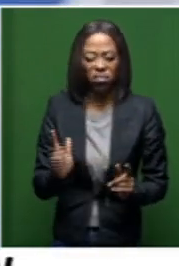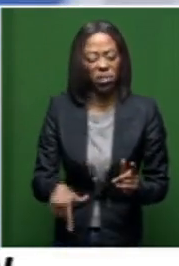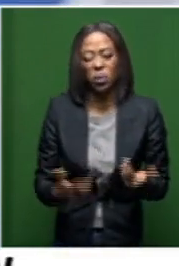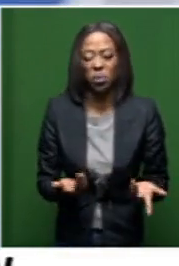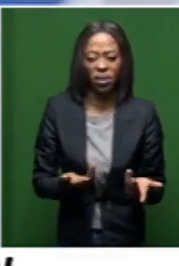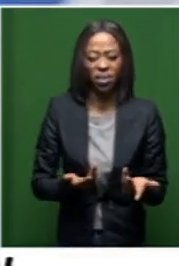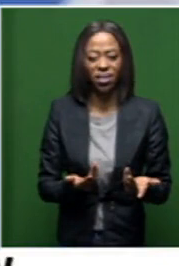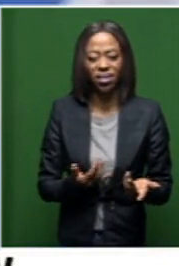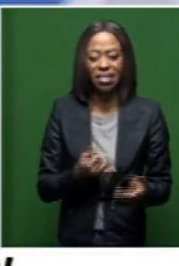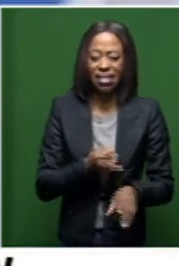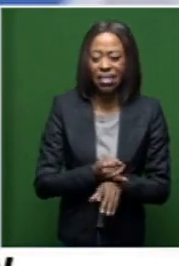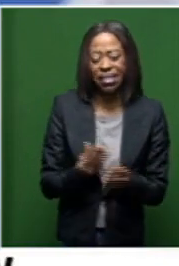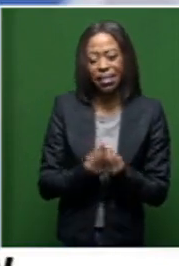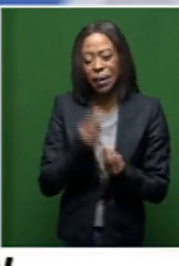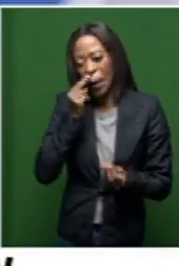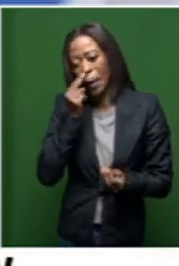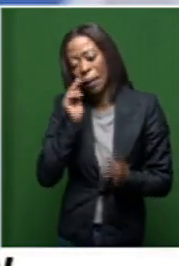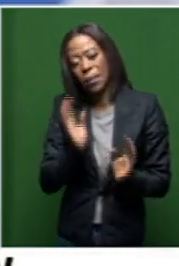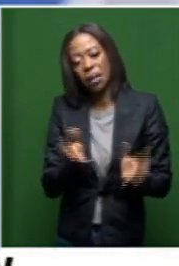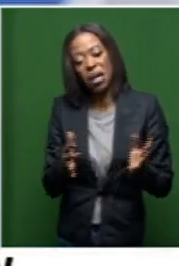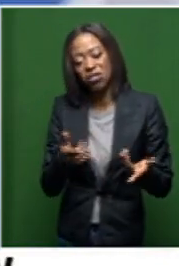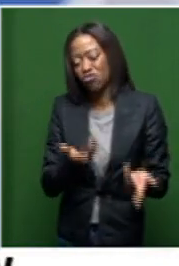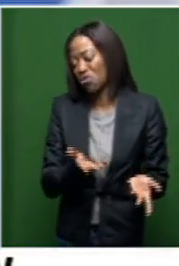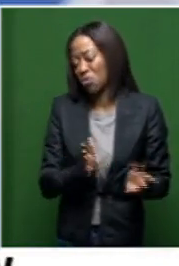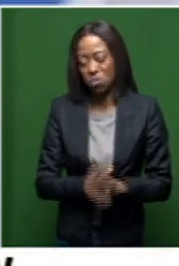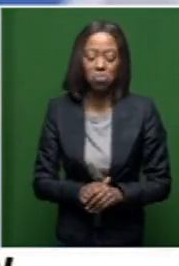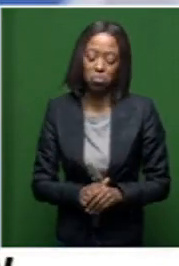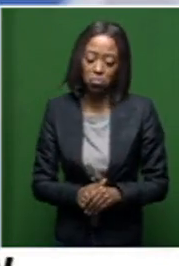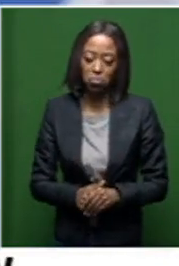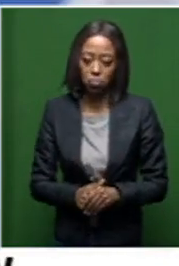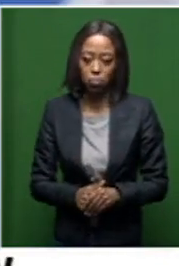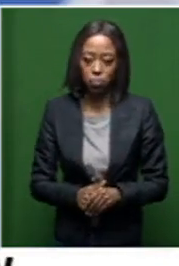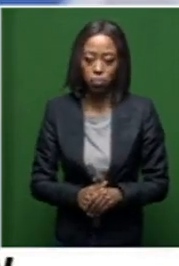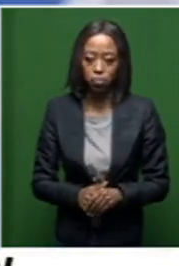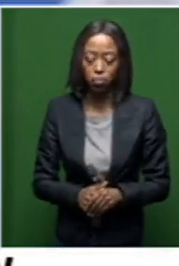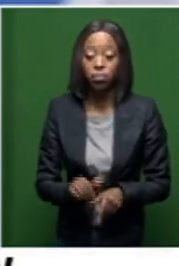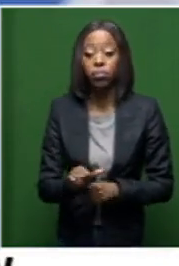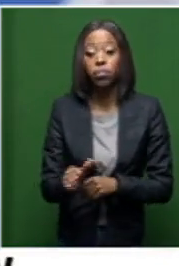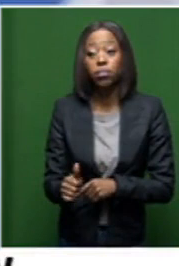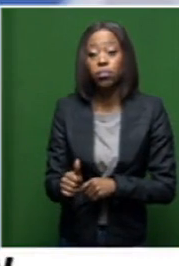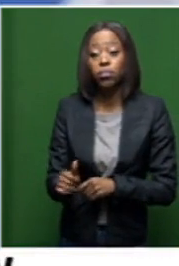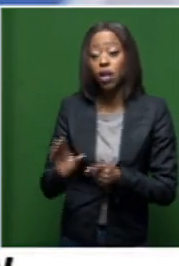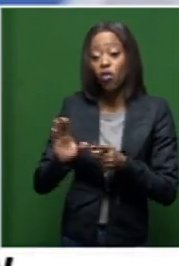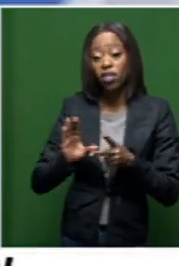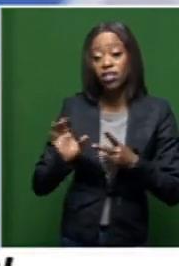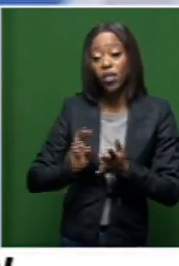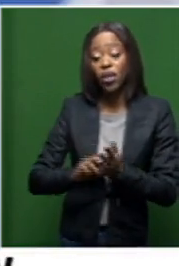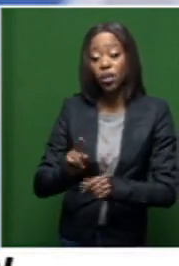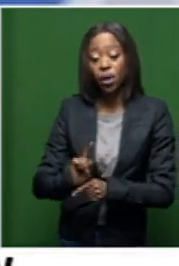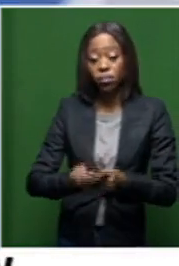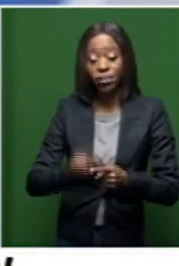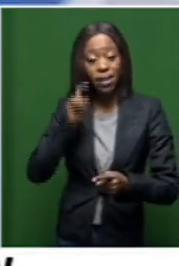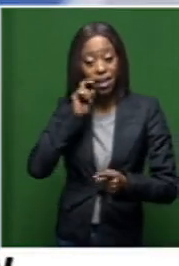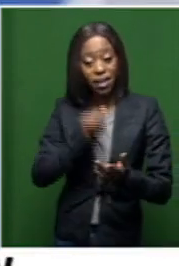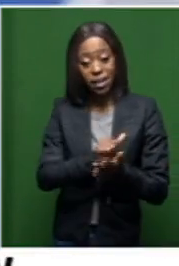It's sort of the early onset of flu. That's, I think, the worst at what you'd feel. And then in terms of the criteria, you have to be